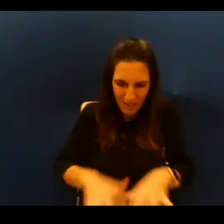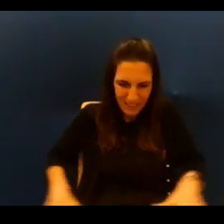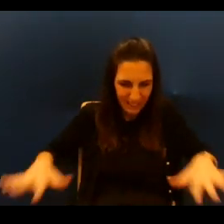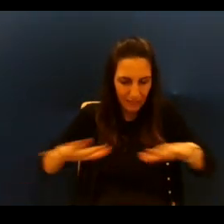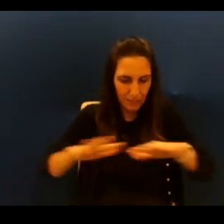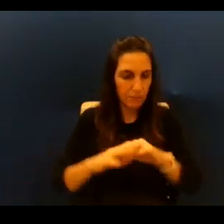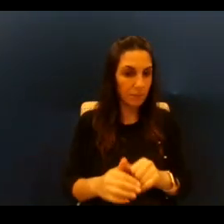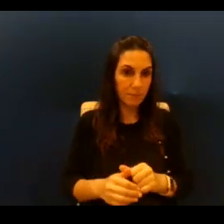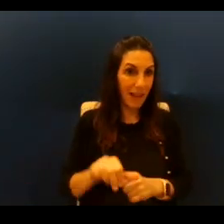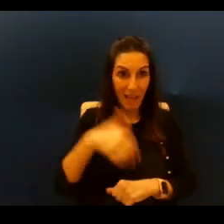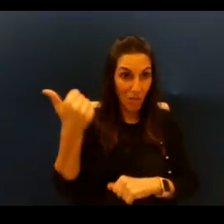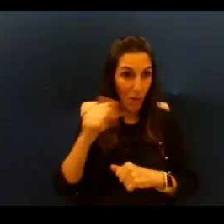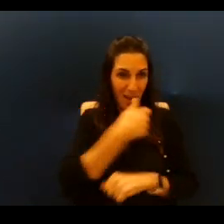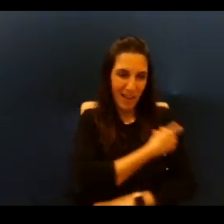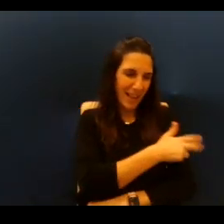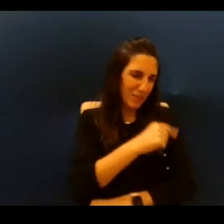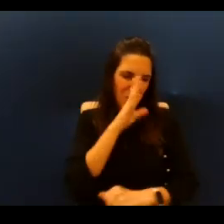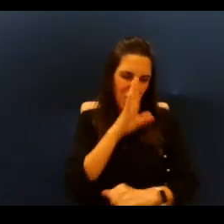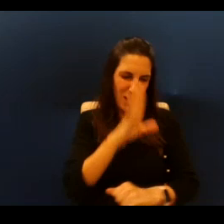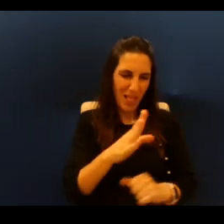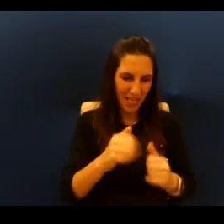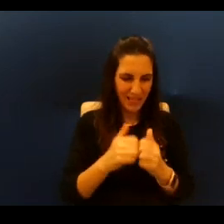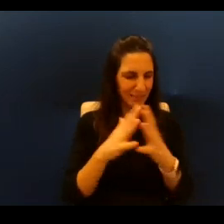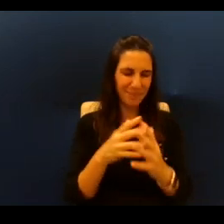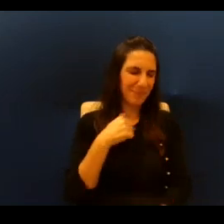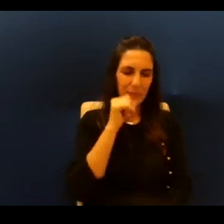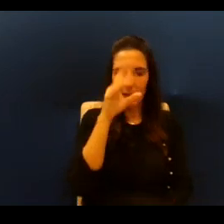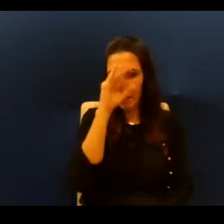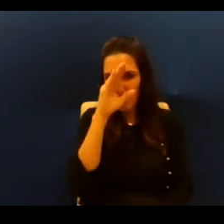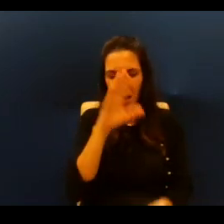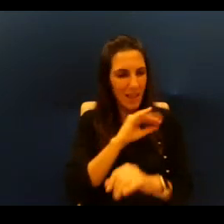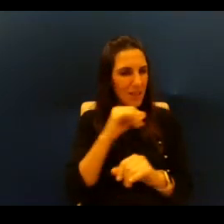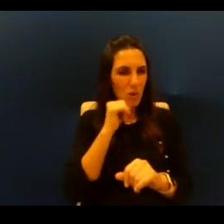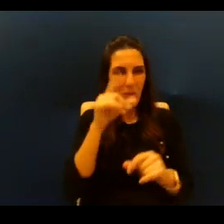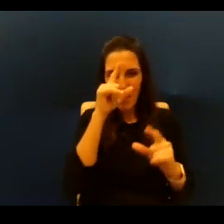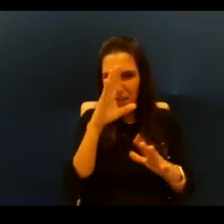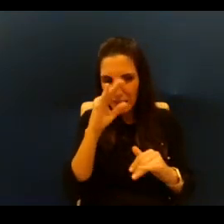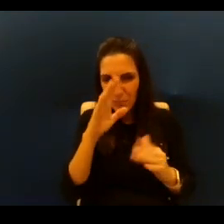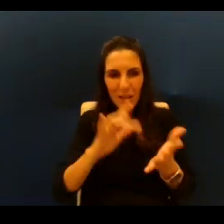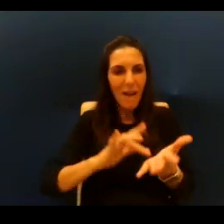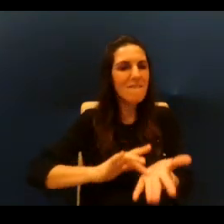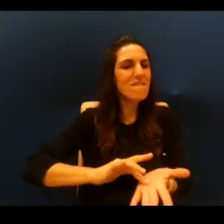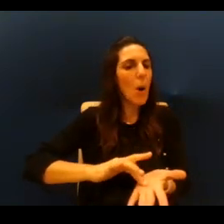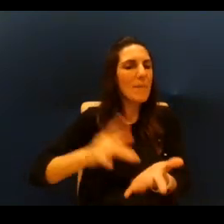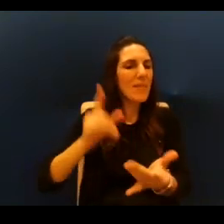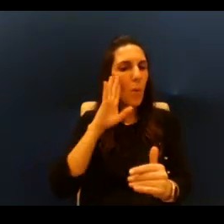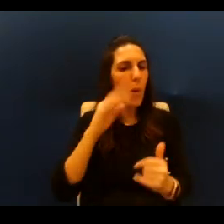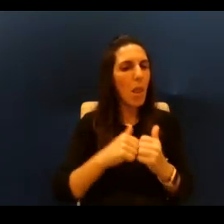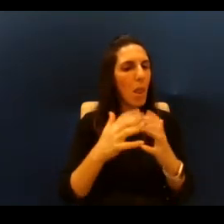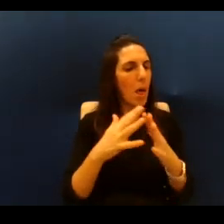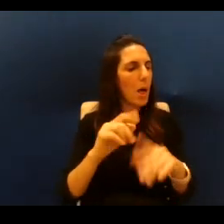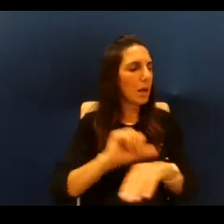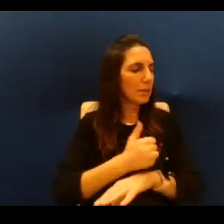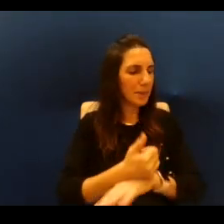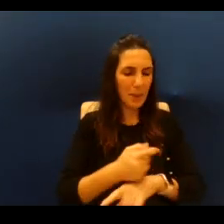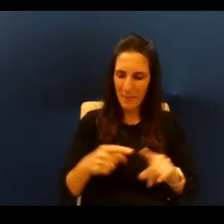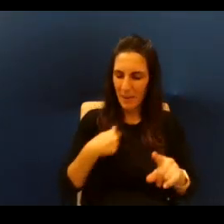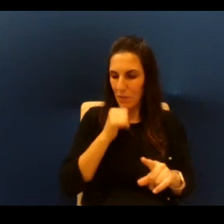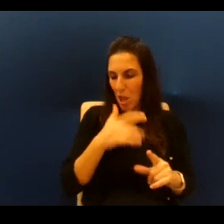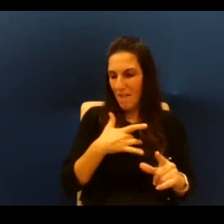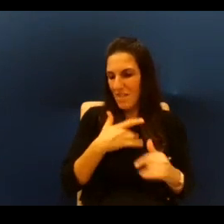built on this. I don't suspect a pharmacy will be either, but I really am not comfortable, not only for